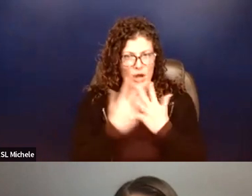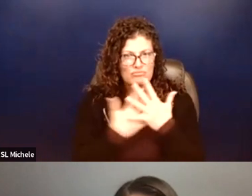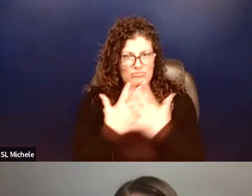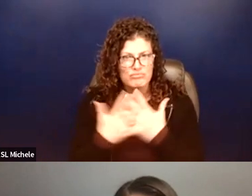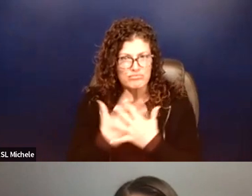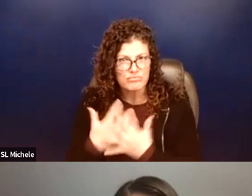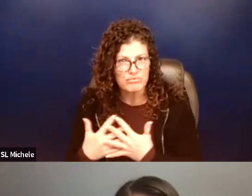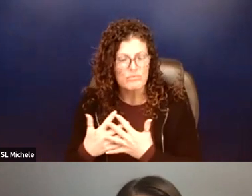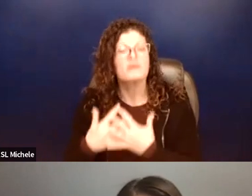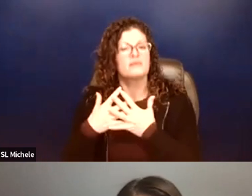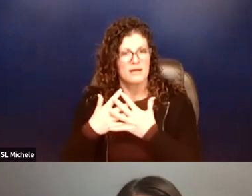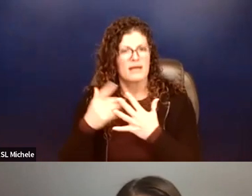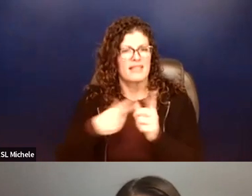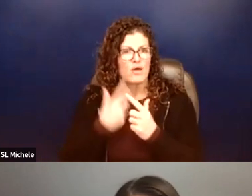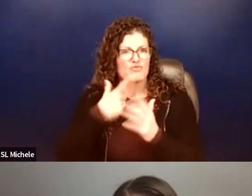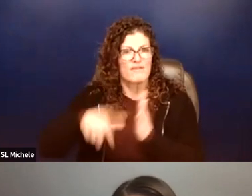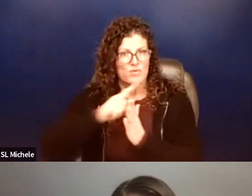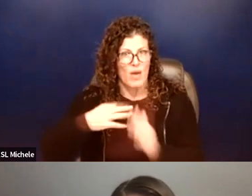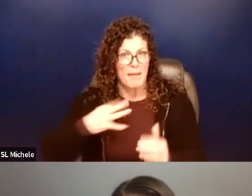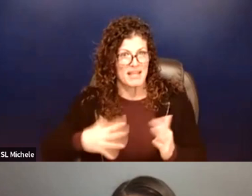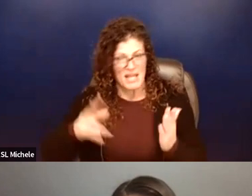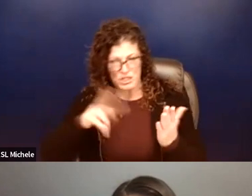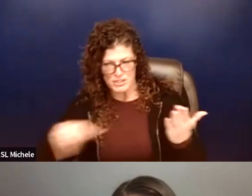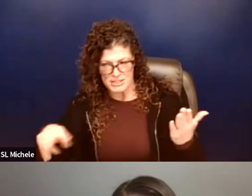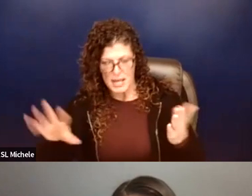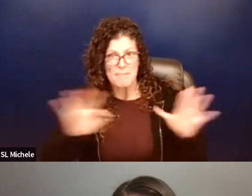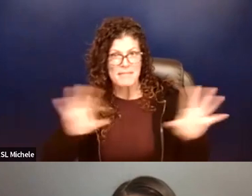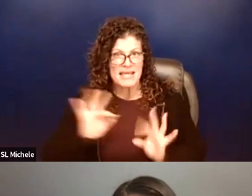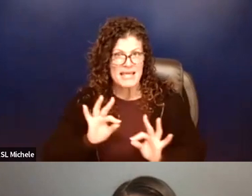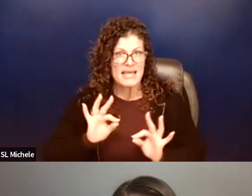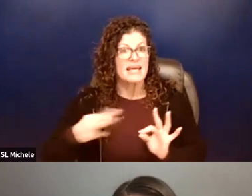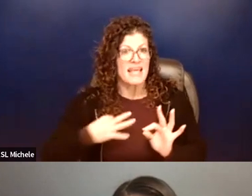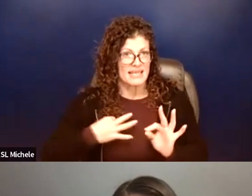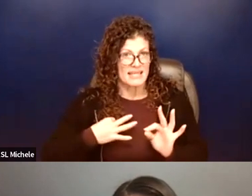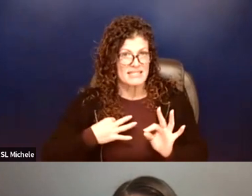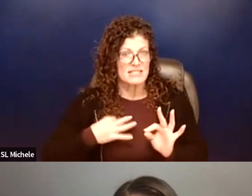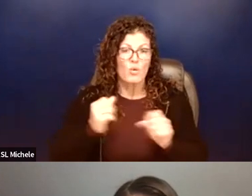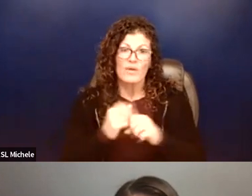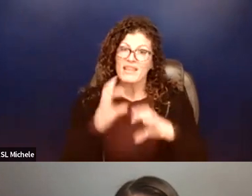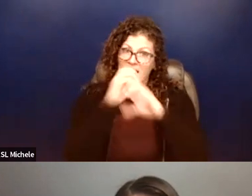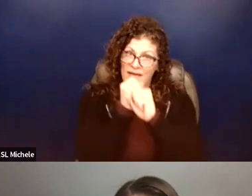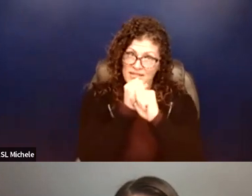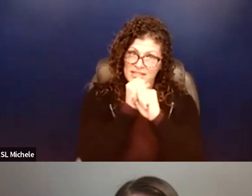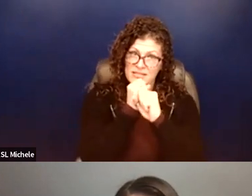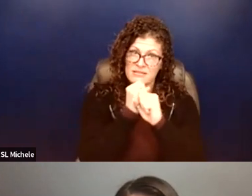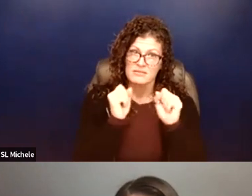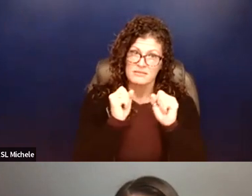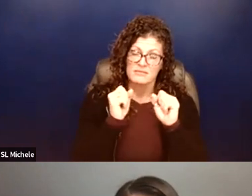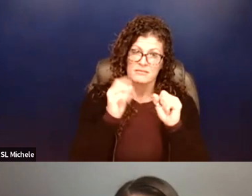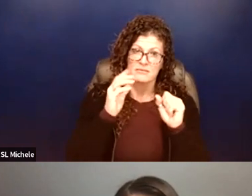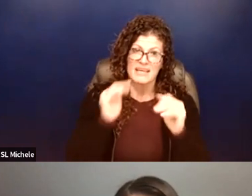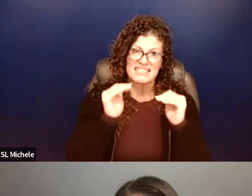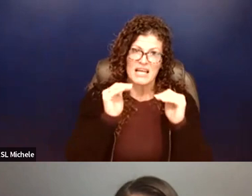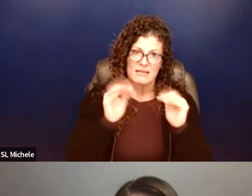will review applications and select candidates to interview in confidential executive sessions.